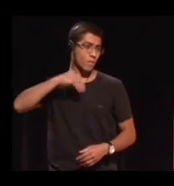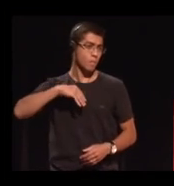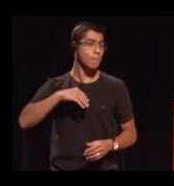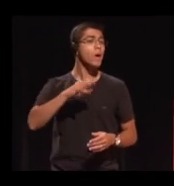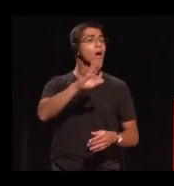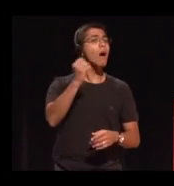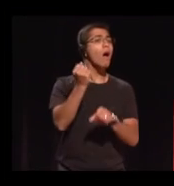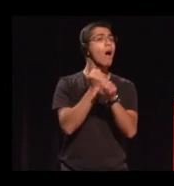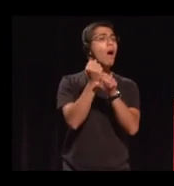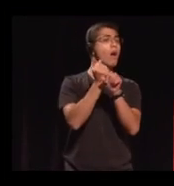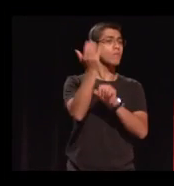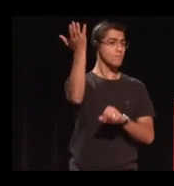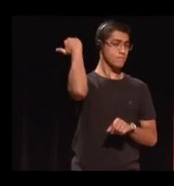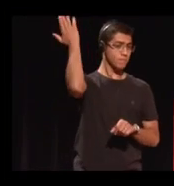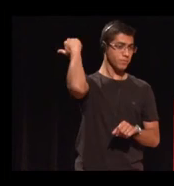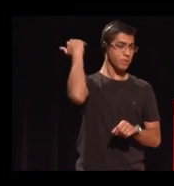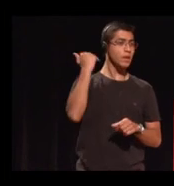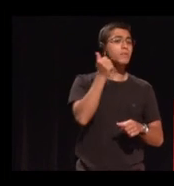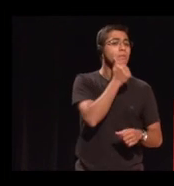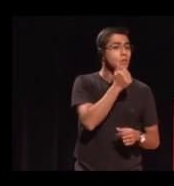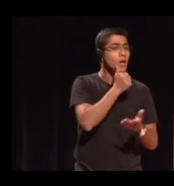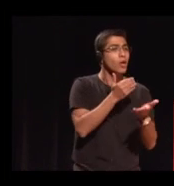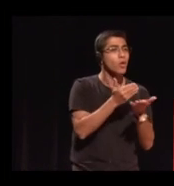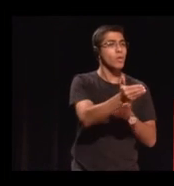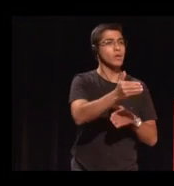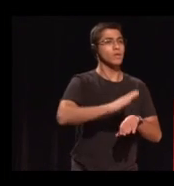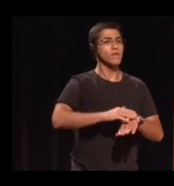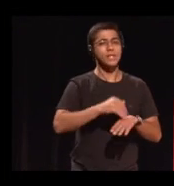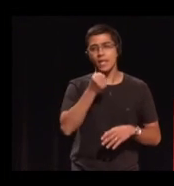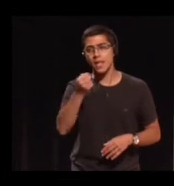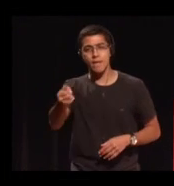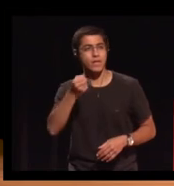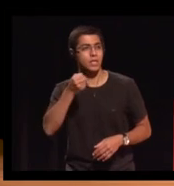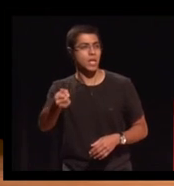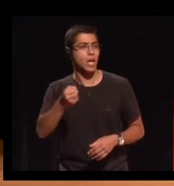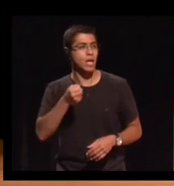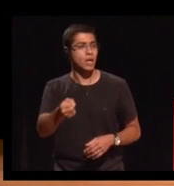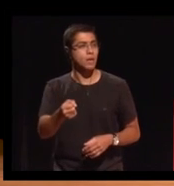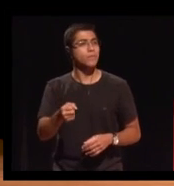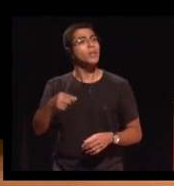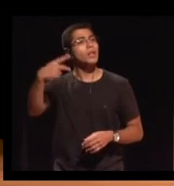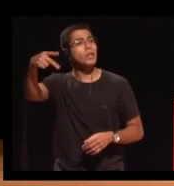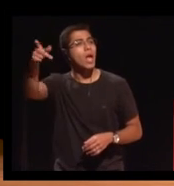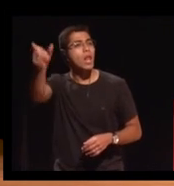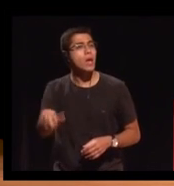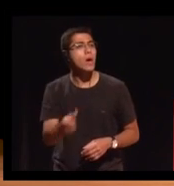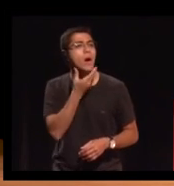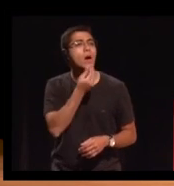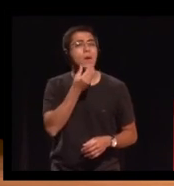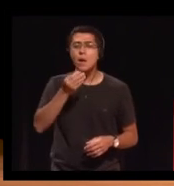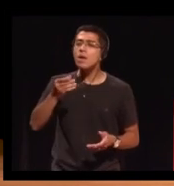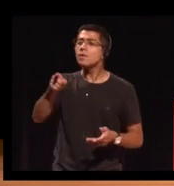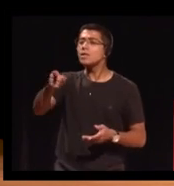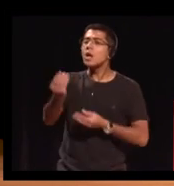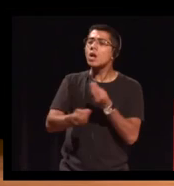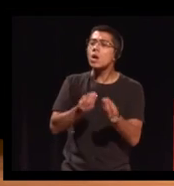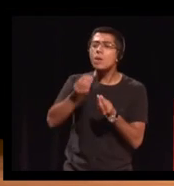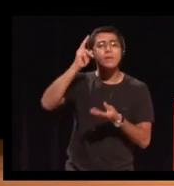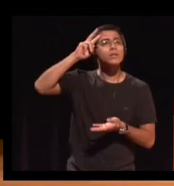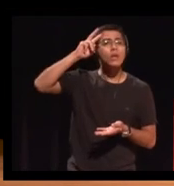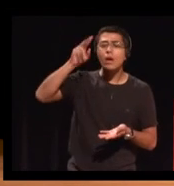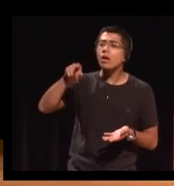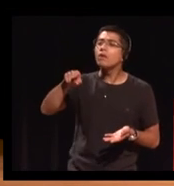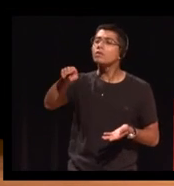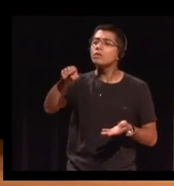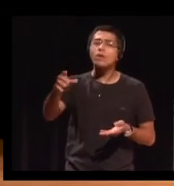about their story as father being absent to the education of their children. And she's also recording them singing lullabies,